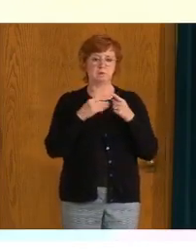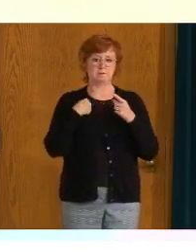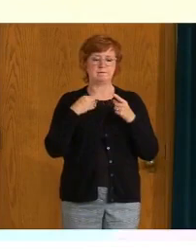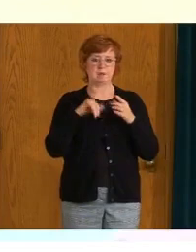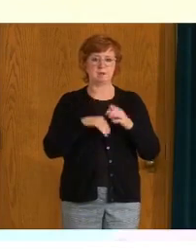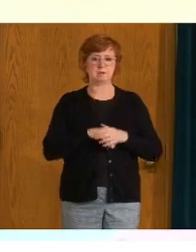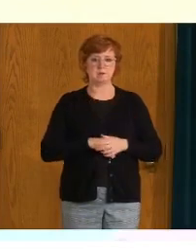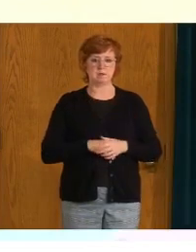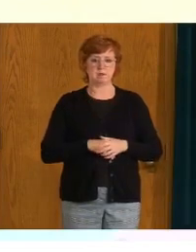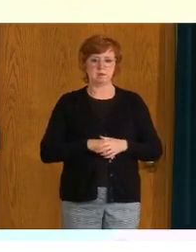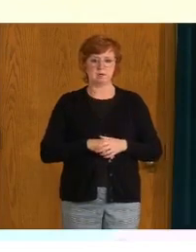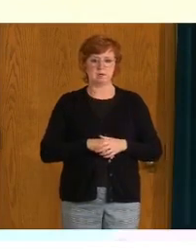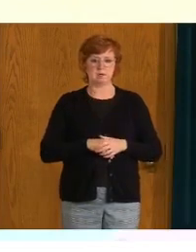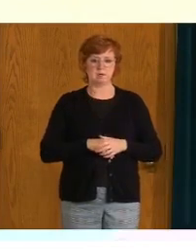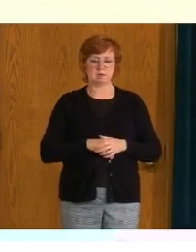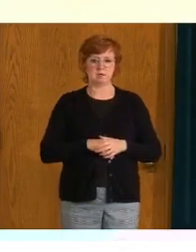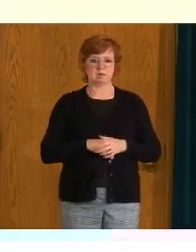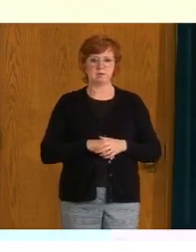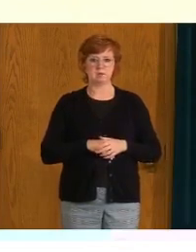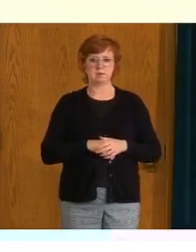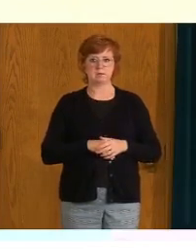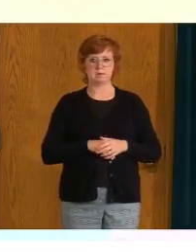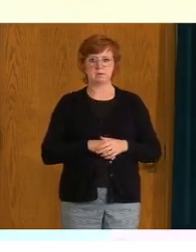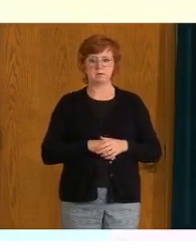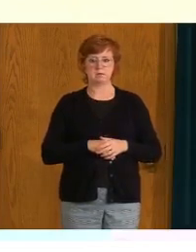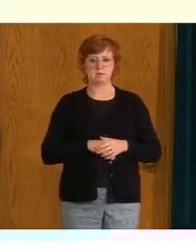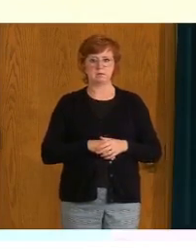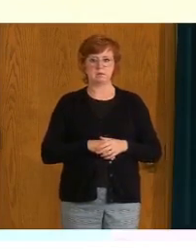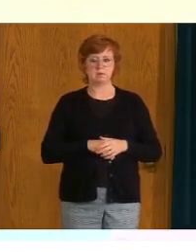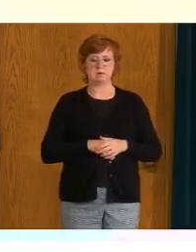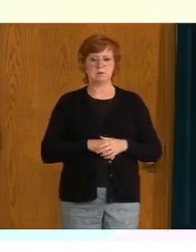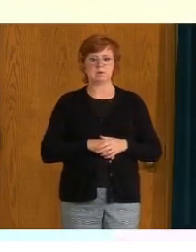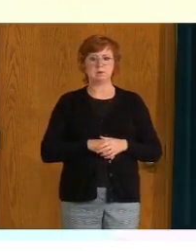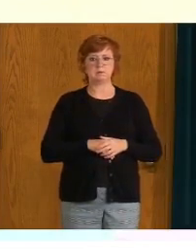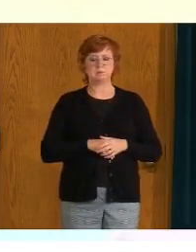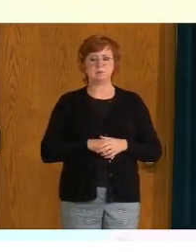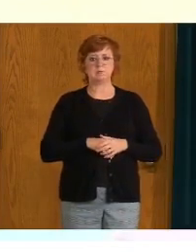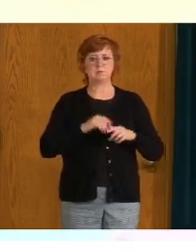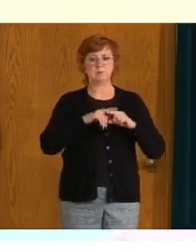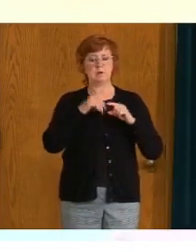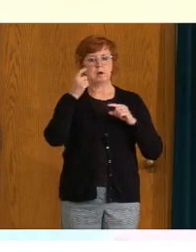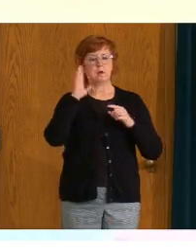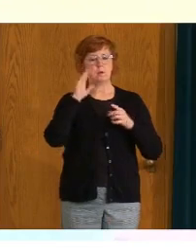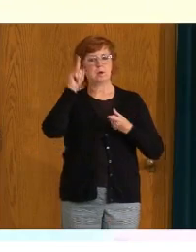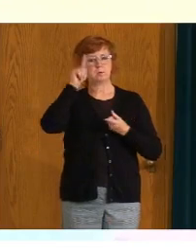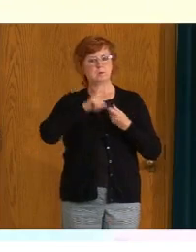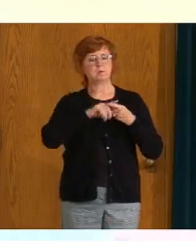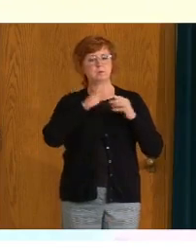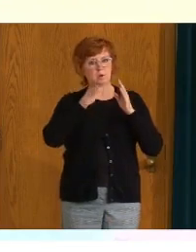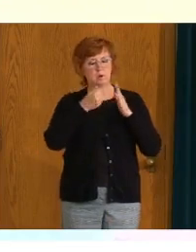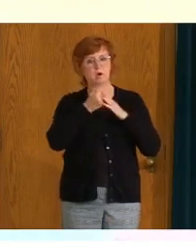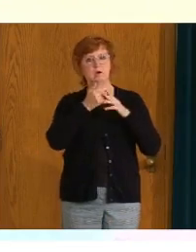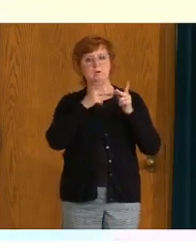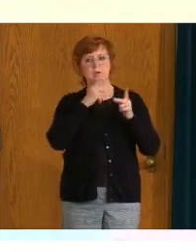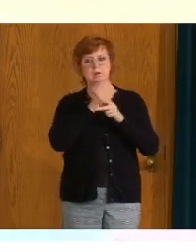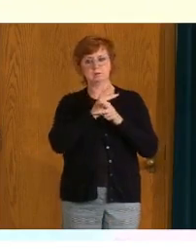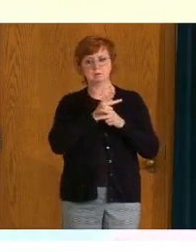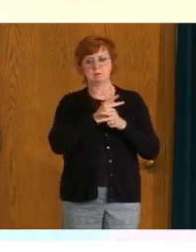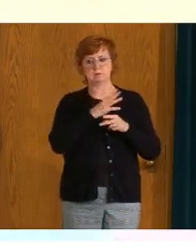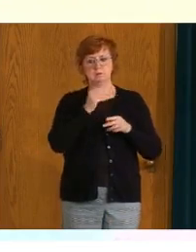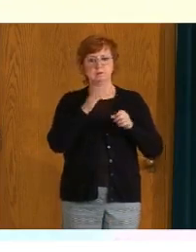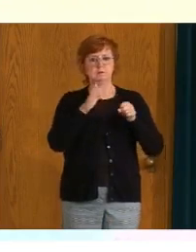keep COVID in general and variants in particular at bay. But of course, even as a fully vaccinated individual, if you get